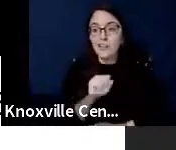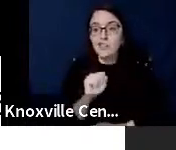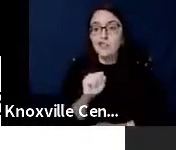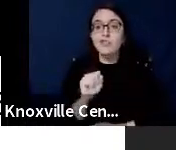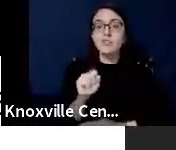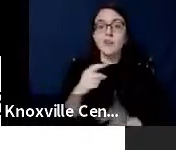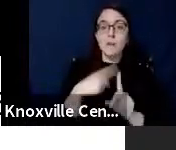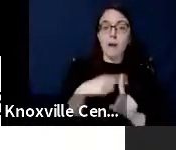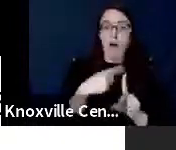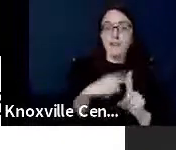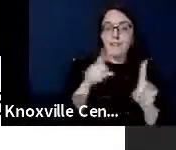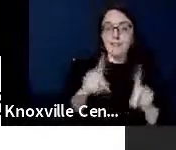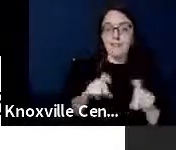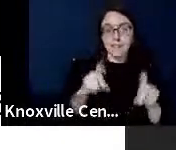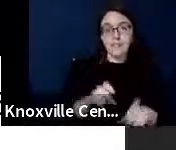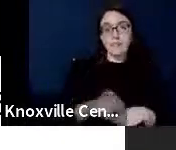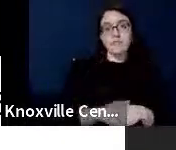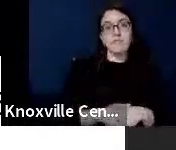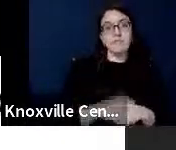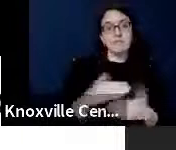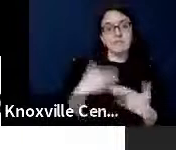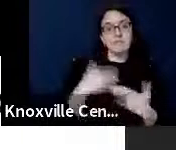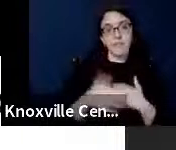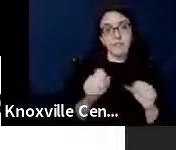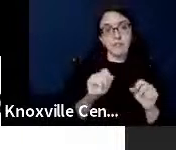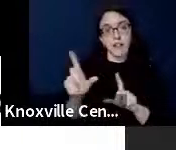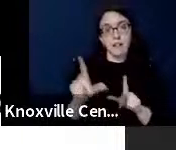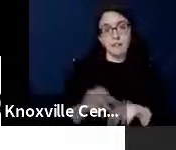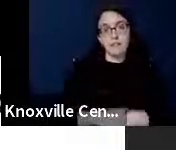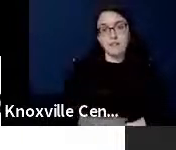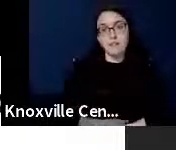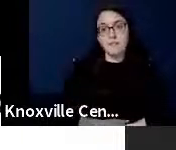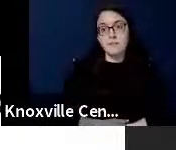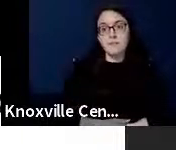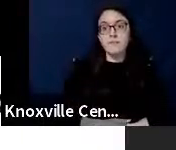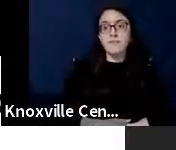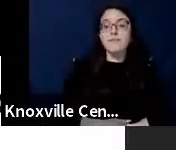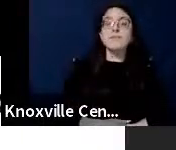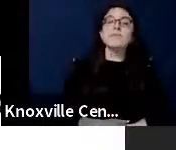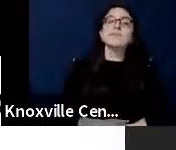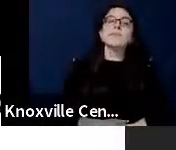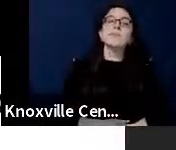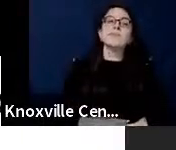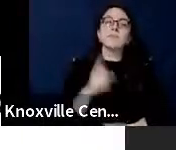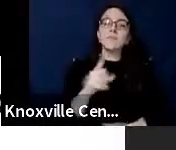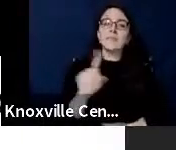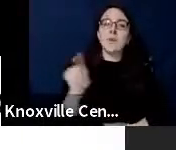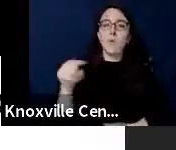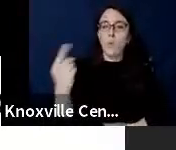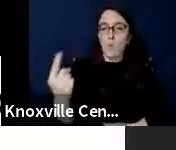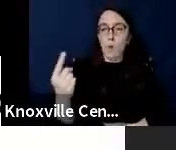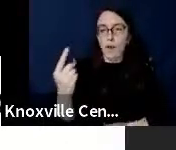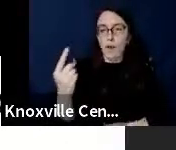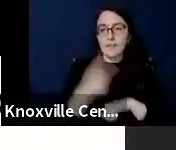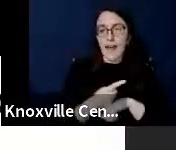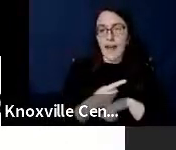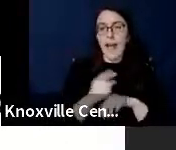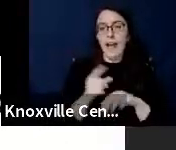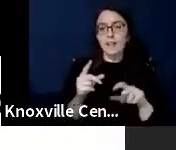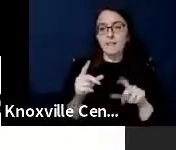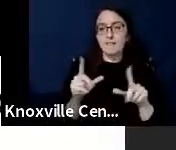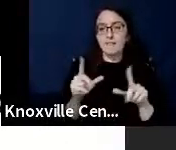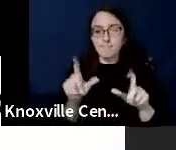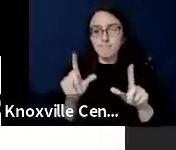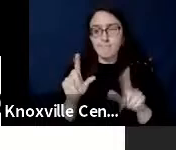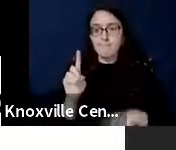tests. Next slide, please. So this was a single day snapshot from